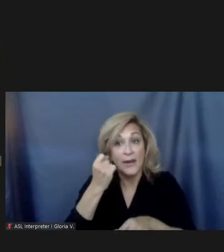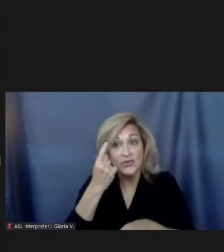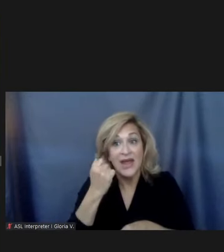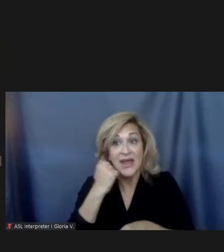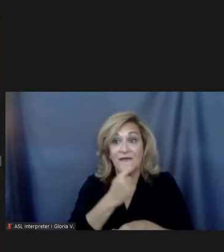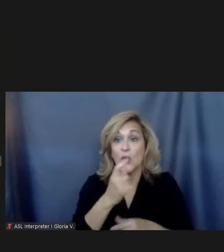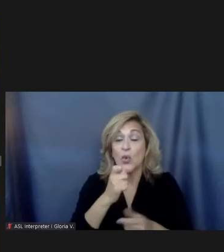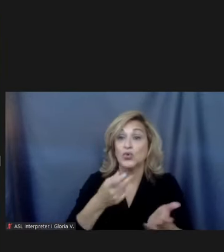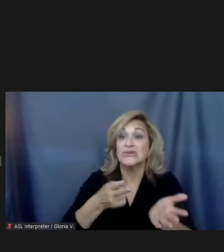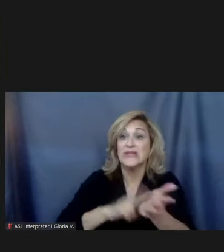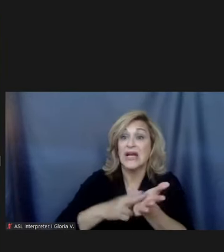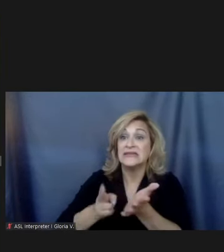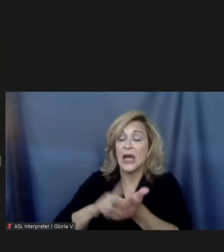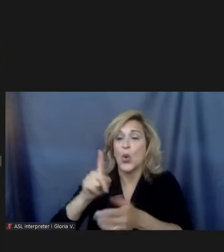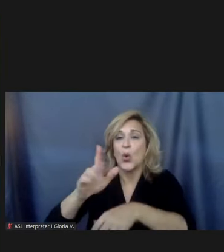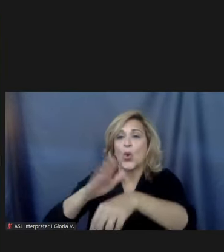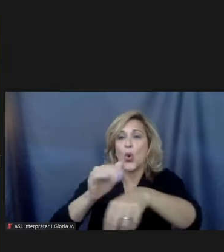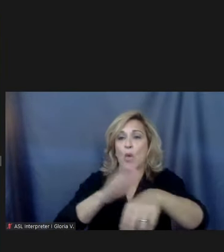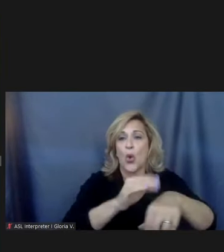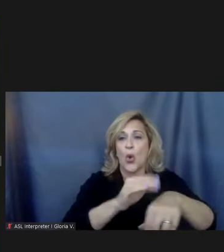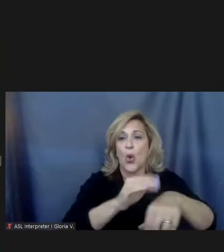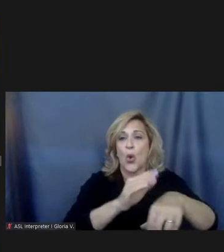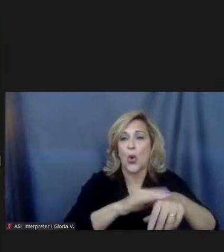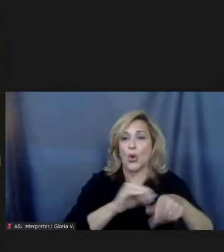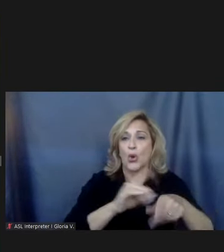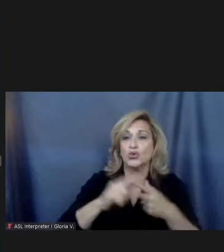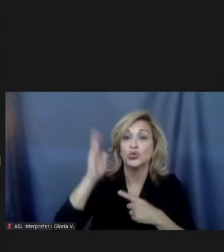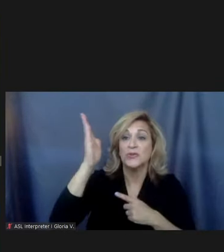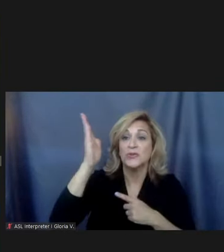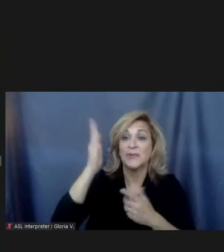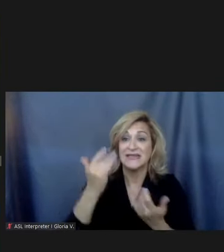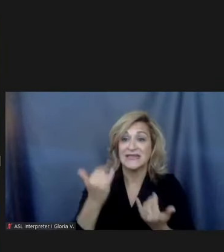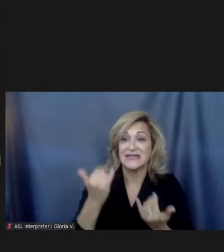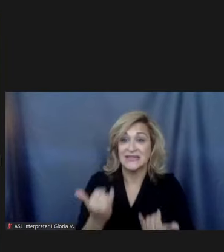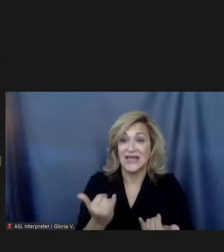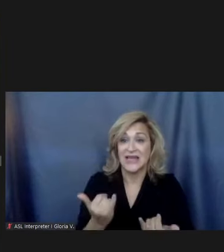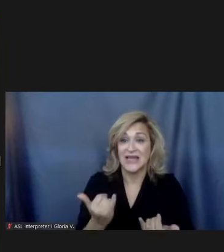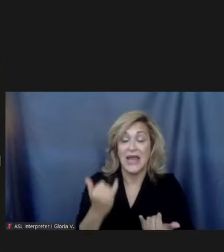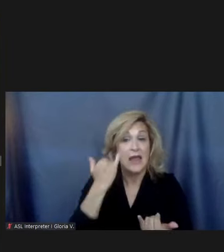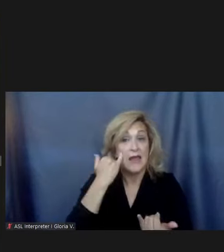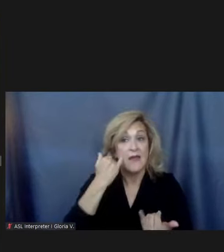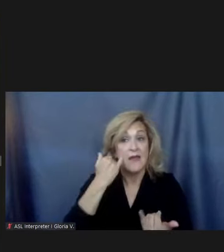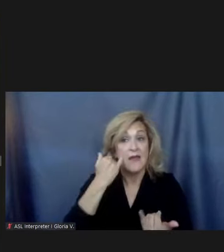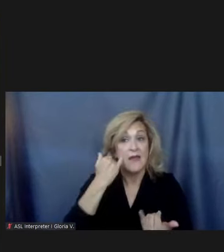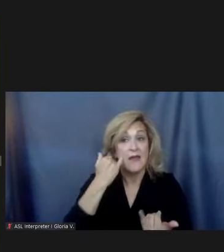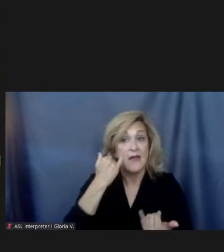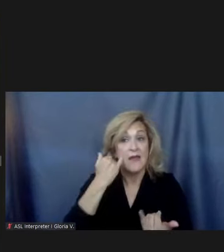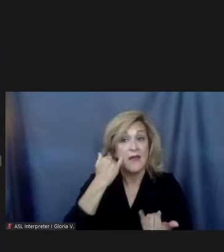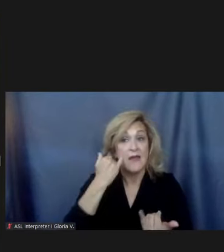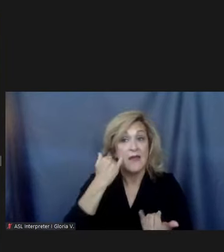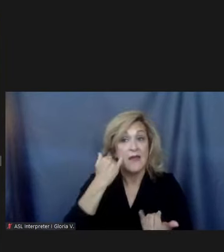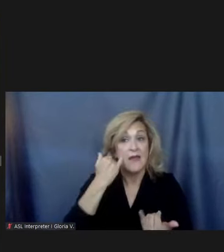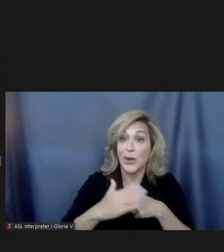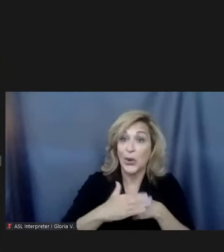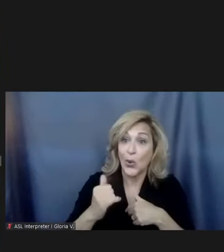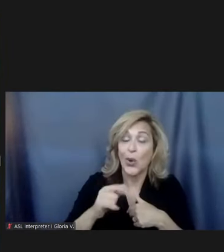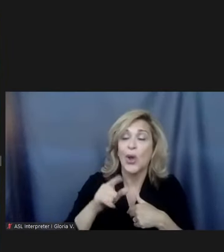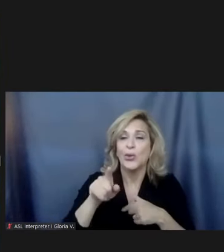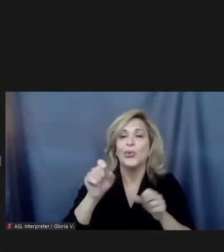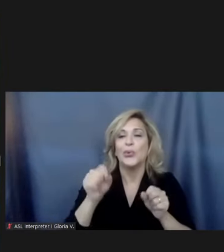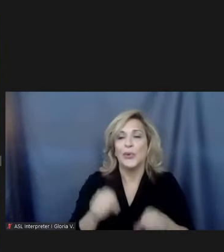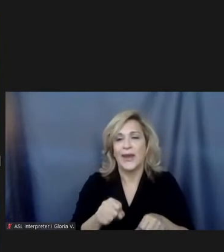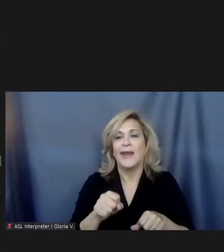be called to speak today. If you do not want to wait to be called, you may send us comments directly or sign up to speak at one of our upcoming